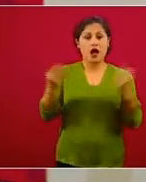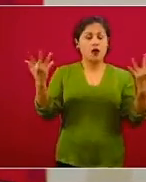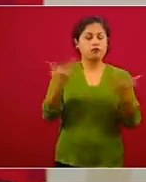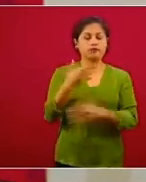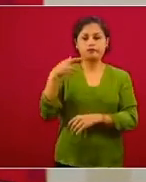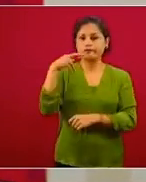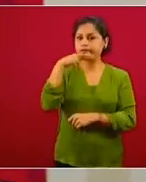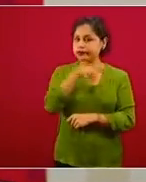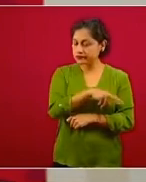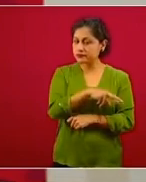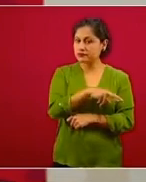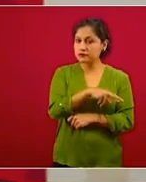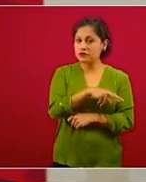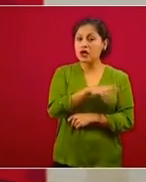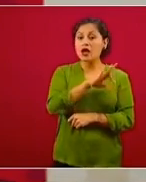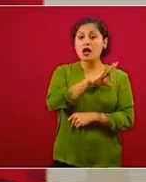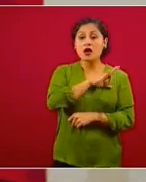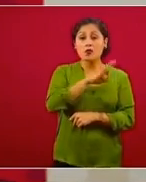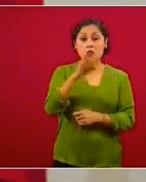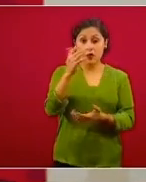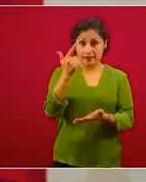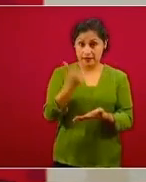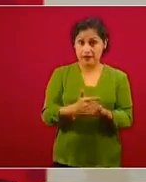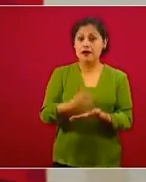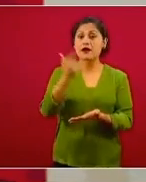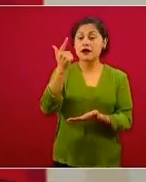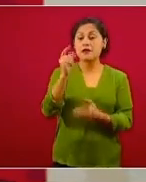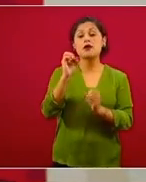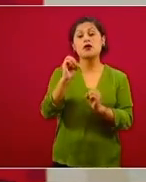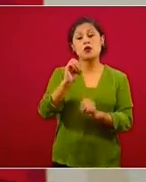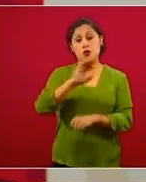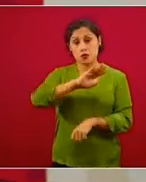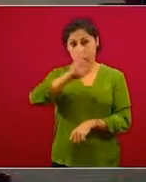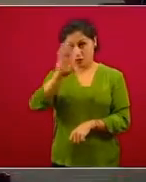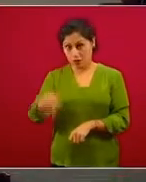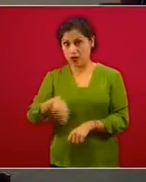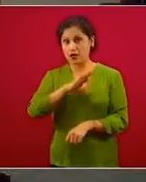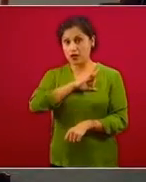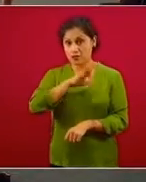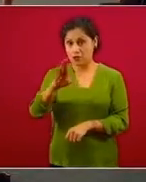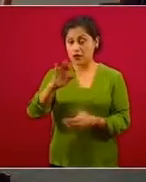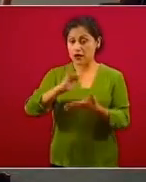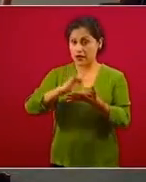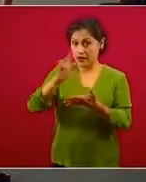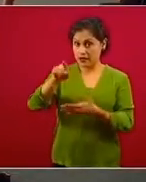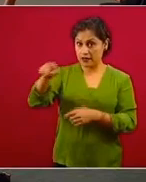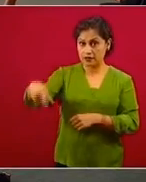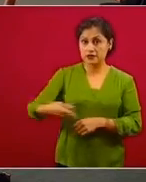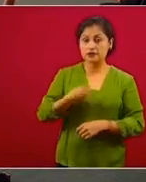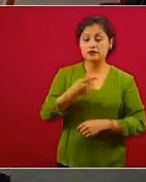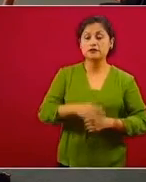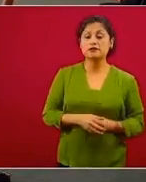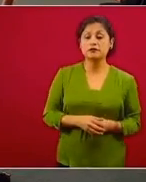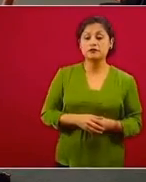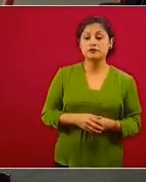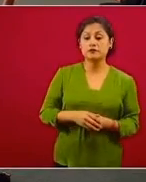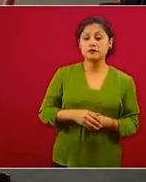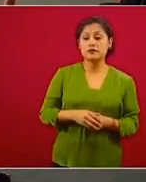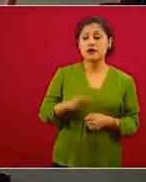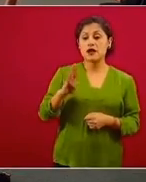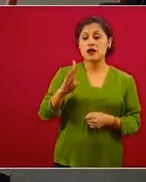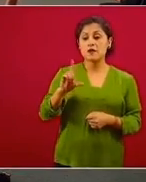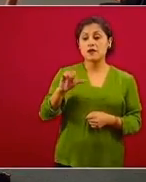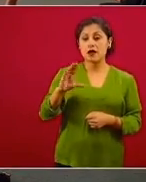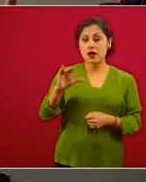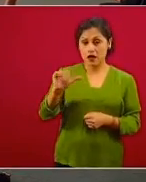very severe, or even lethal. Thank you, Bianca, for your question. Blanca Valadez, you,